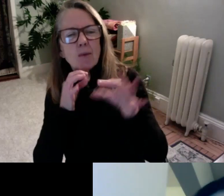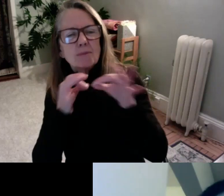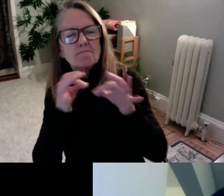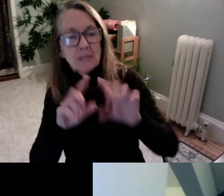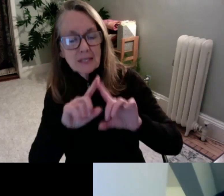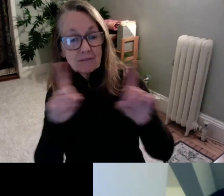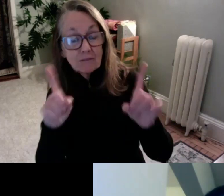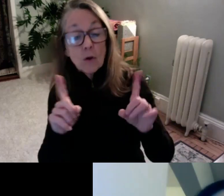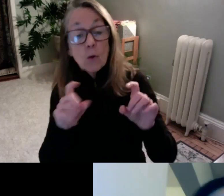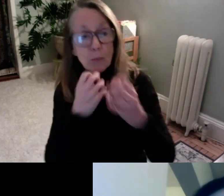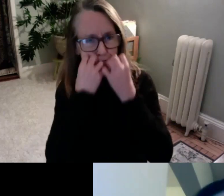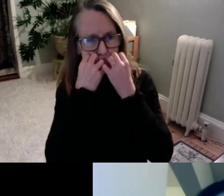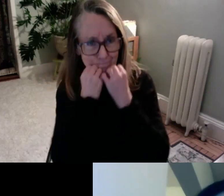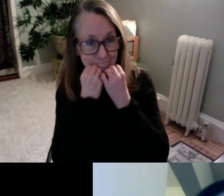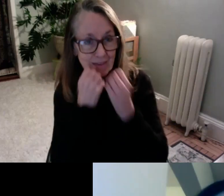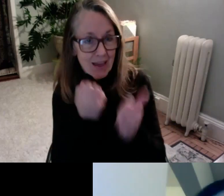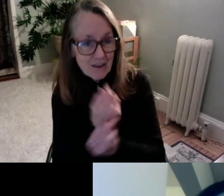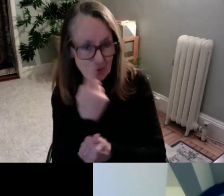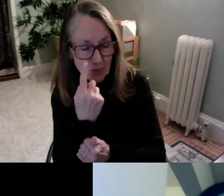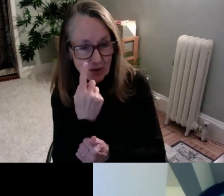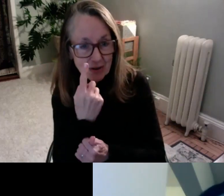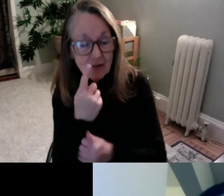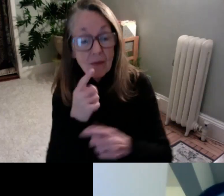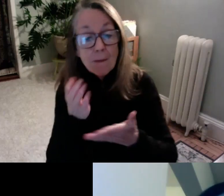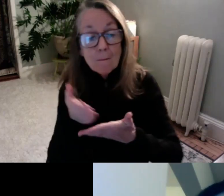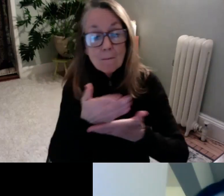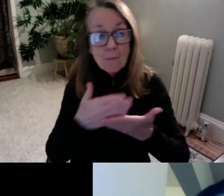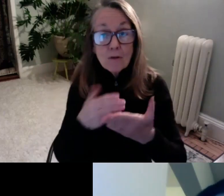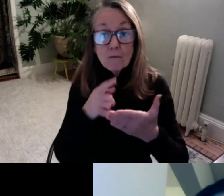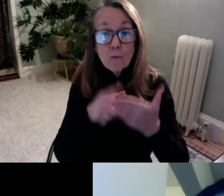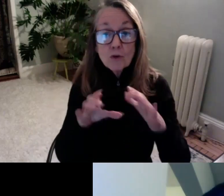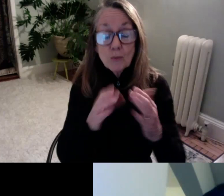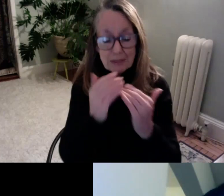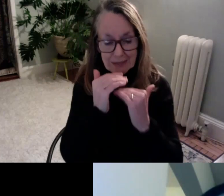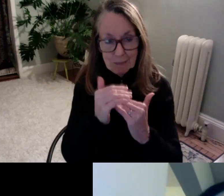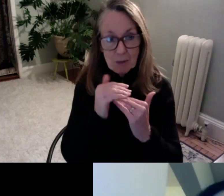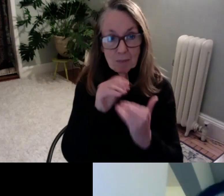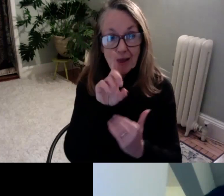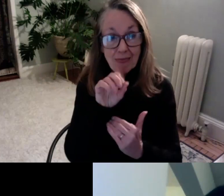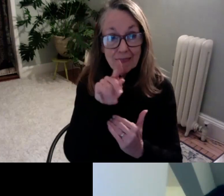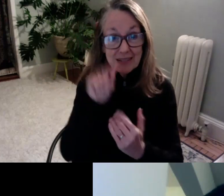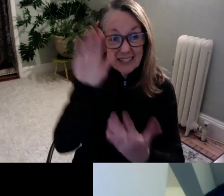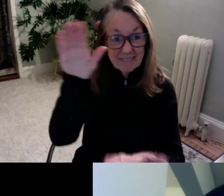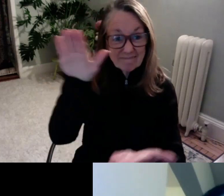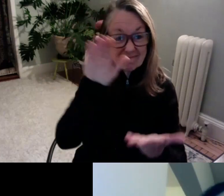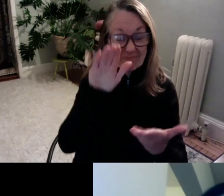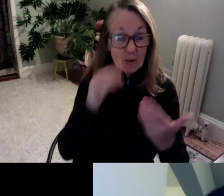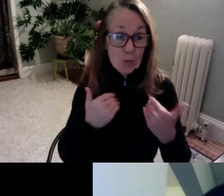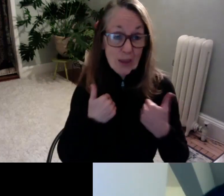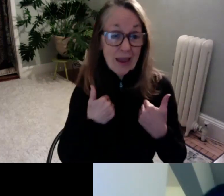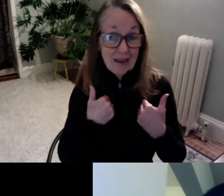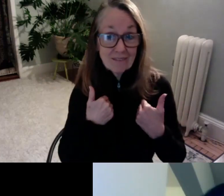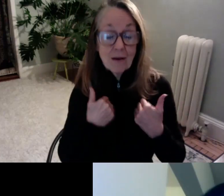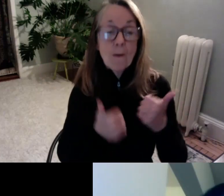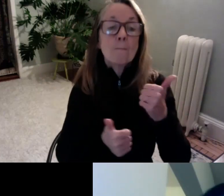we care about everyone, but part of what we do is limited by the data that we have. And the most robust data that we have is